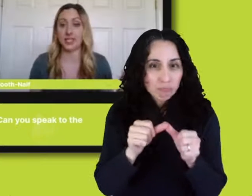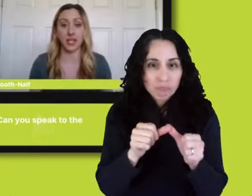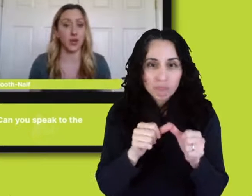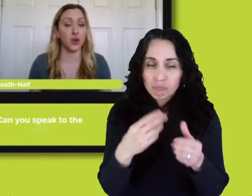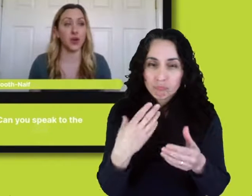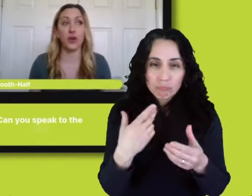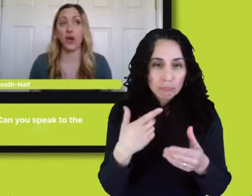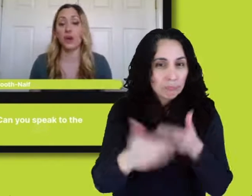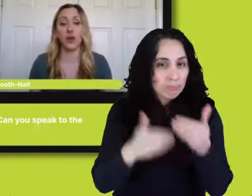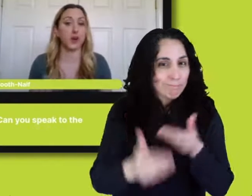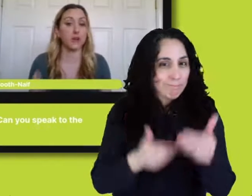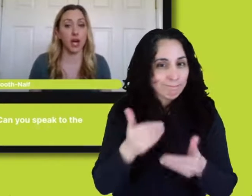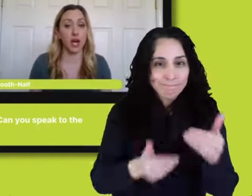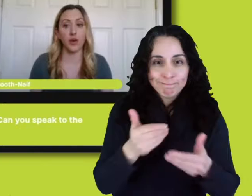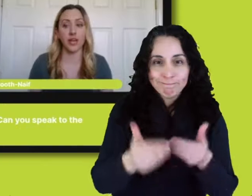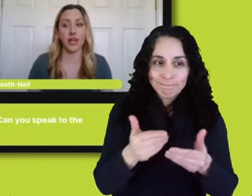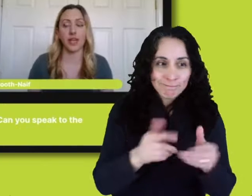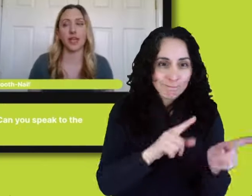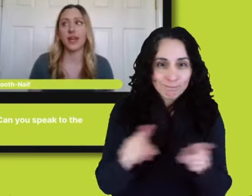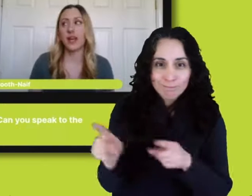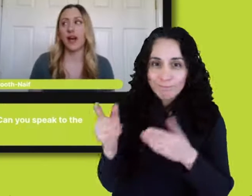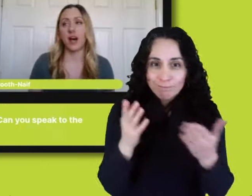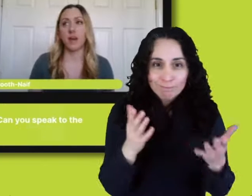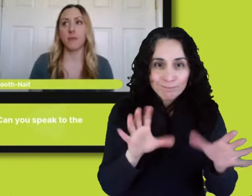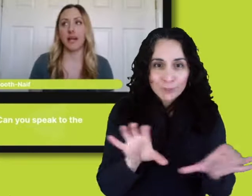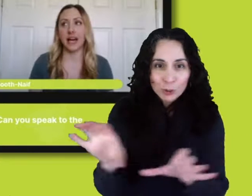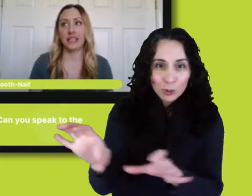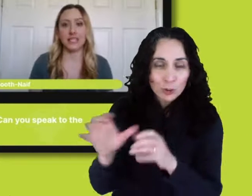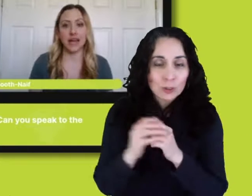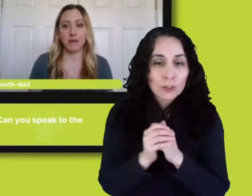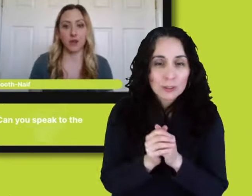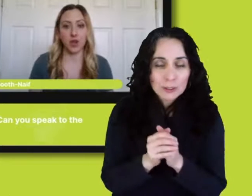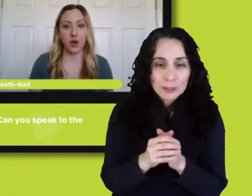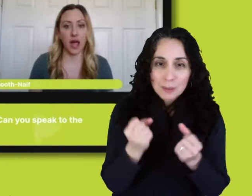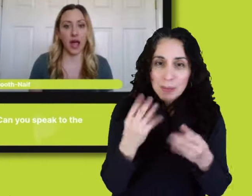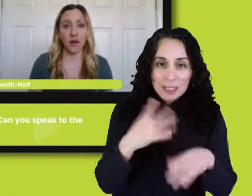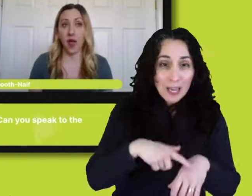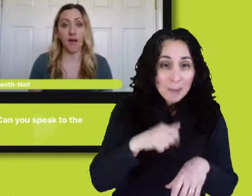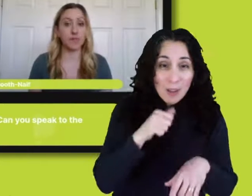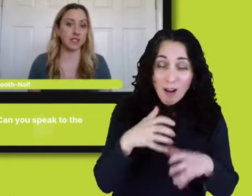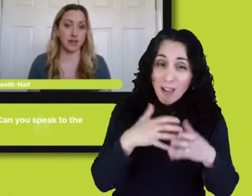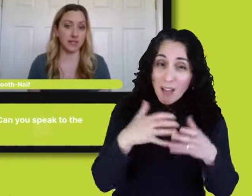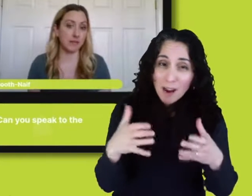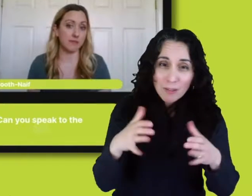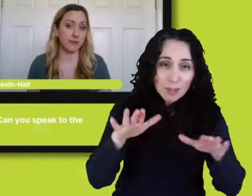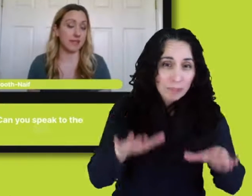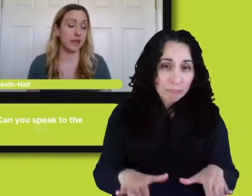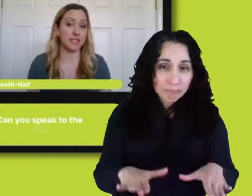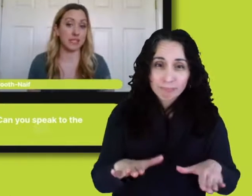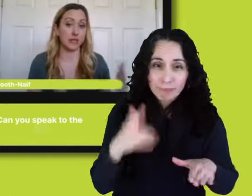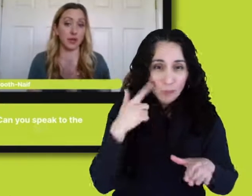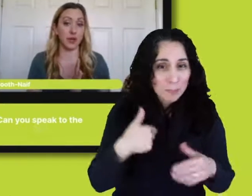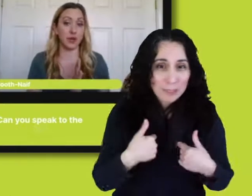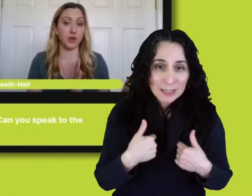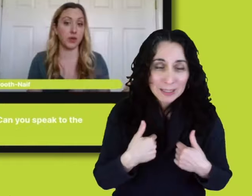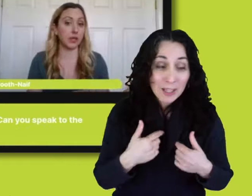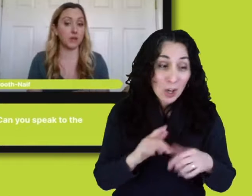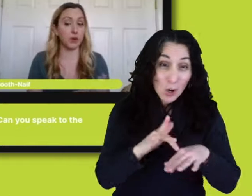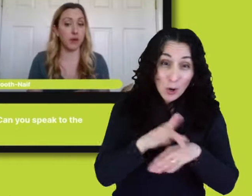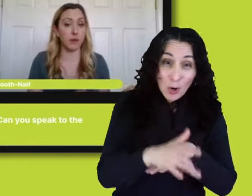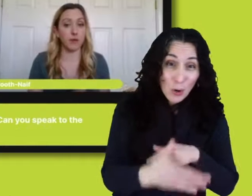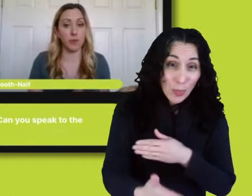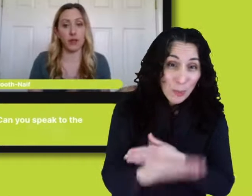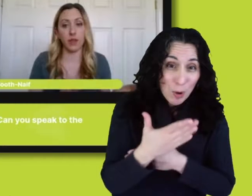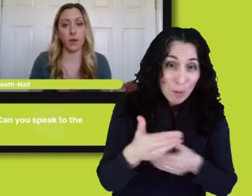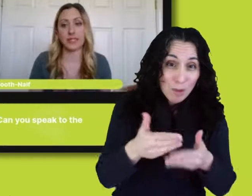just constant, go, go, go, go, go. And a lot of time, I don't have much downtime to myself. It's either, early